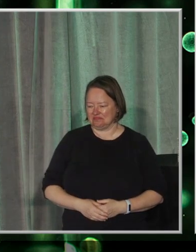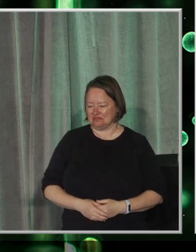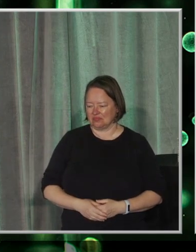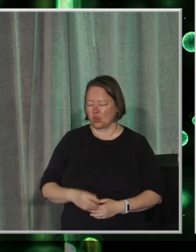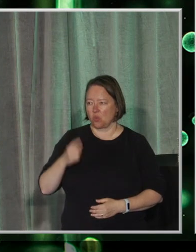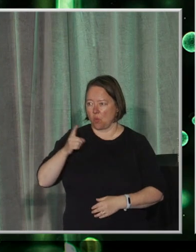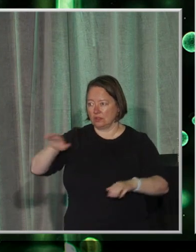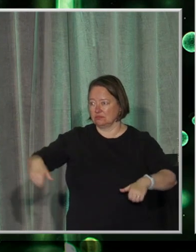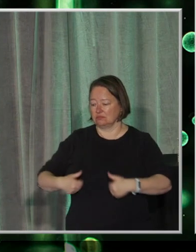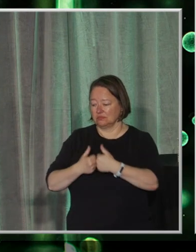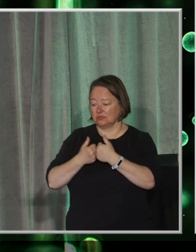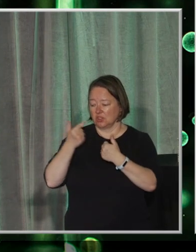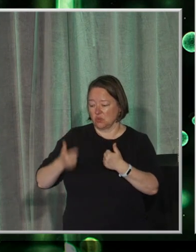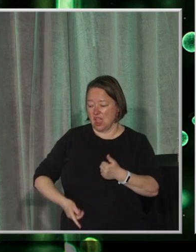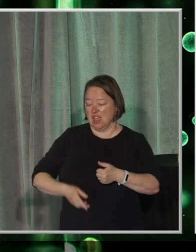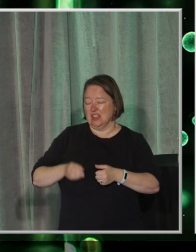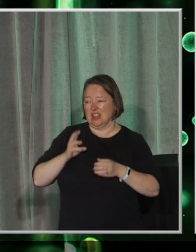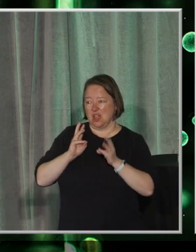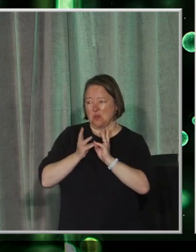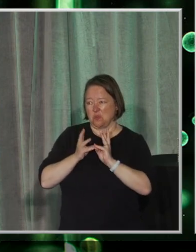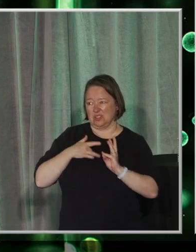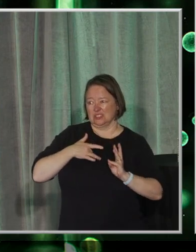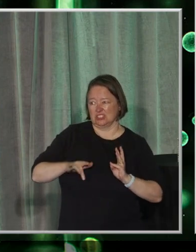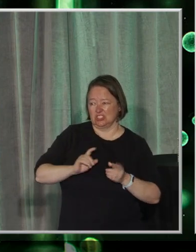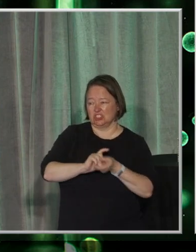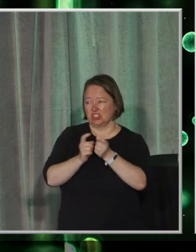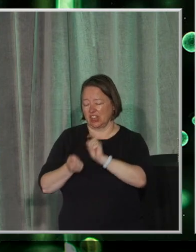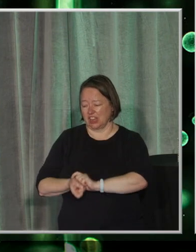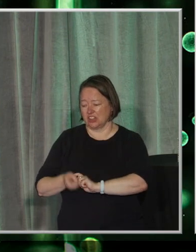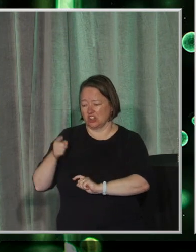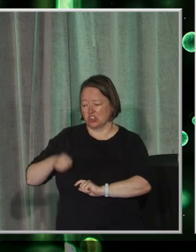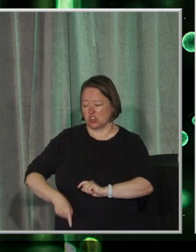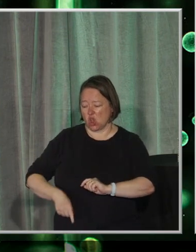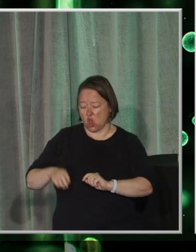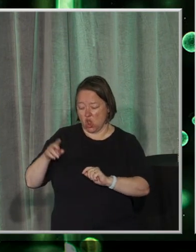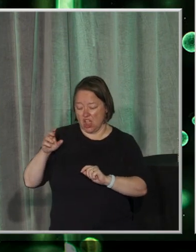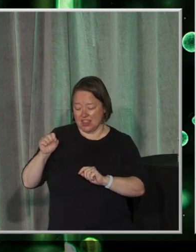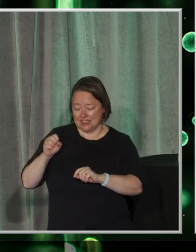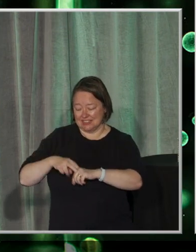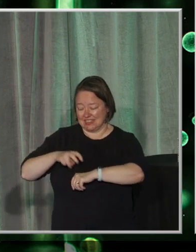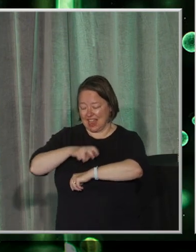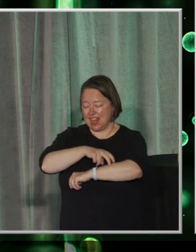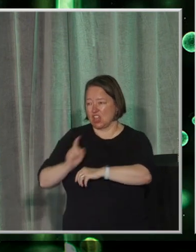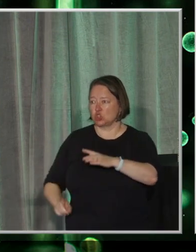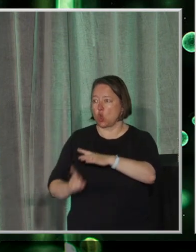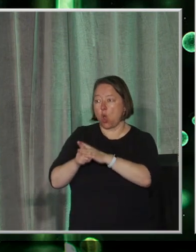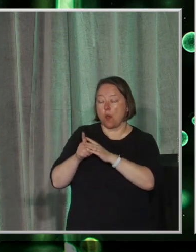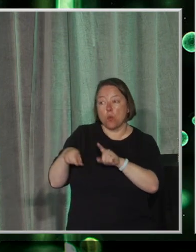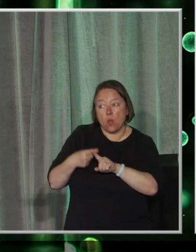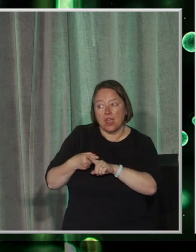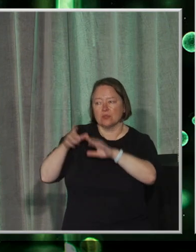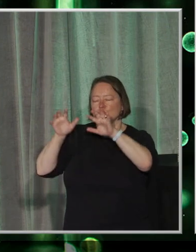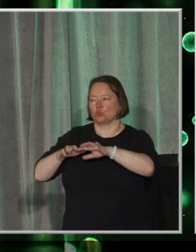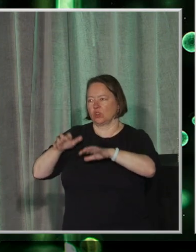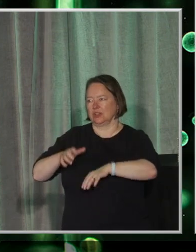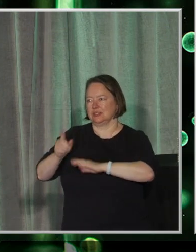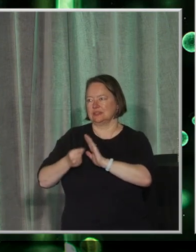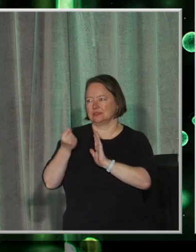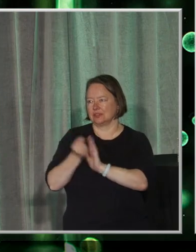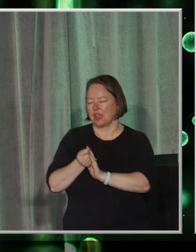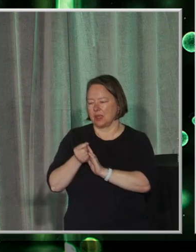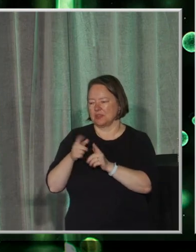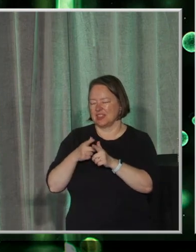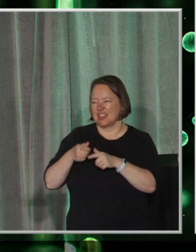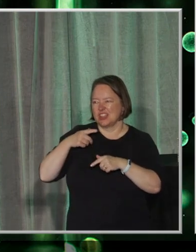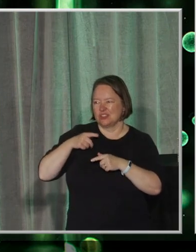One of them being the climatic changes. So Senene only occur or appear during the rain seasons. And due to the current climatic